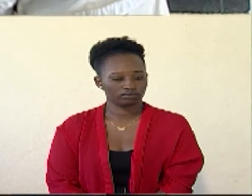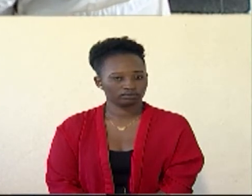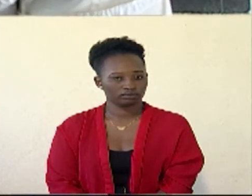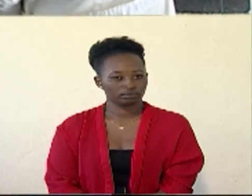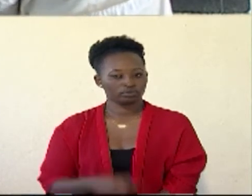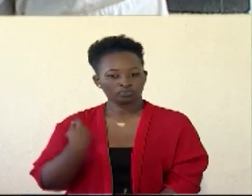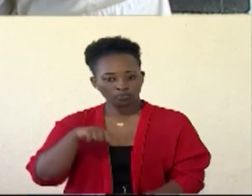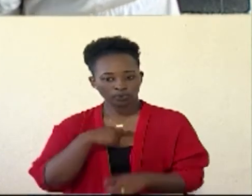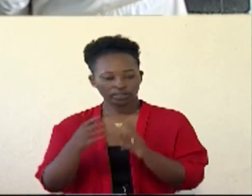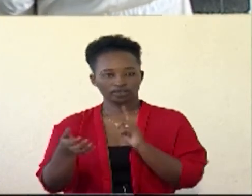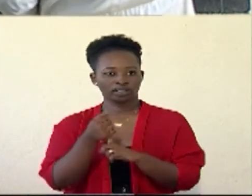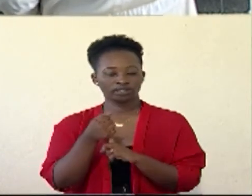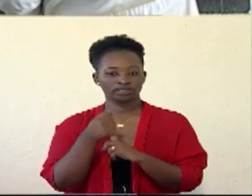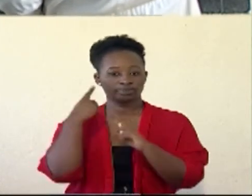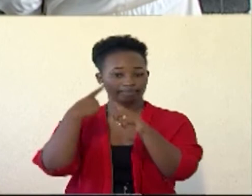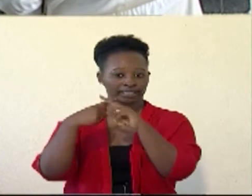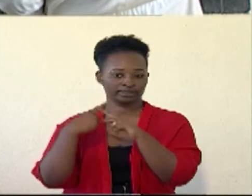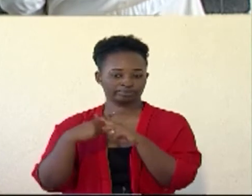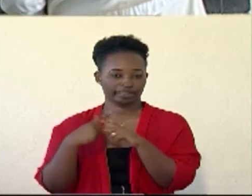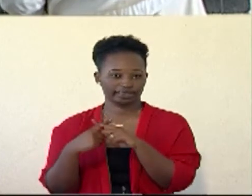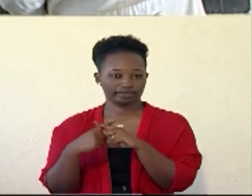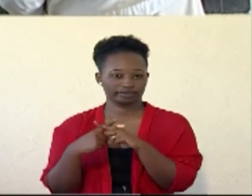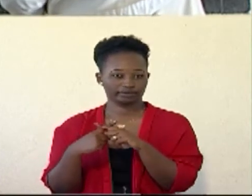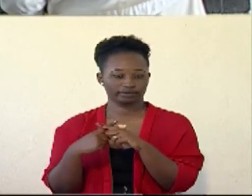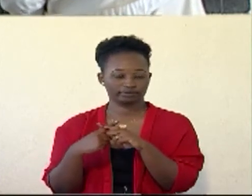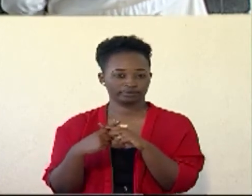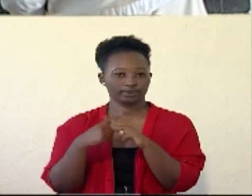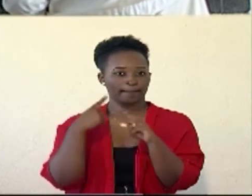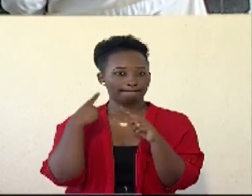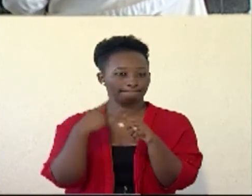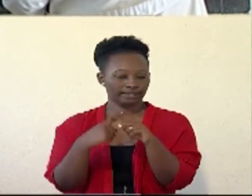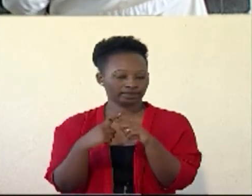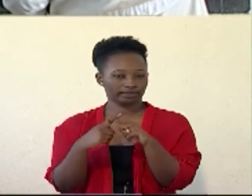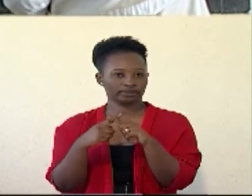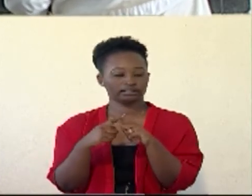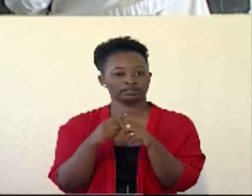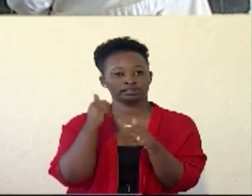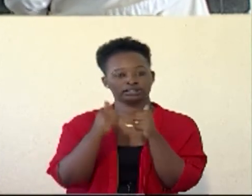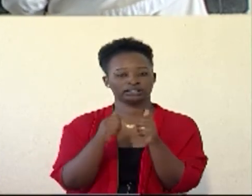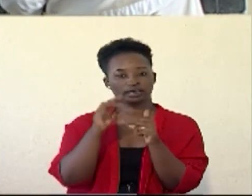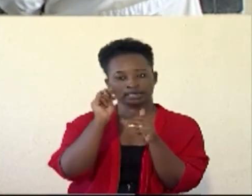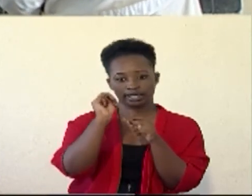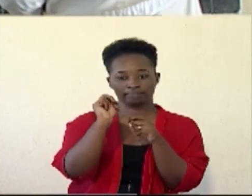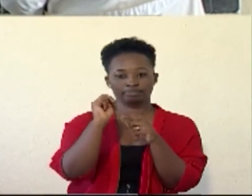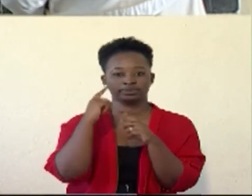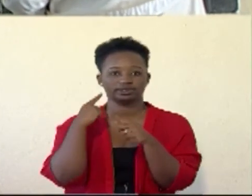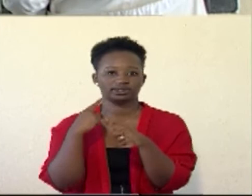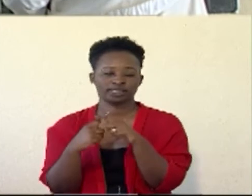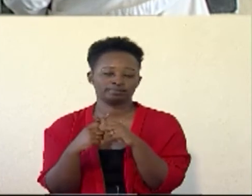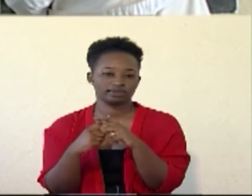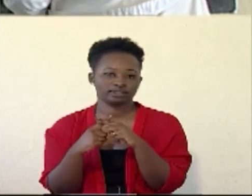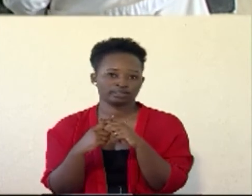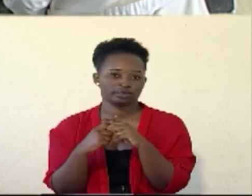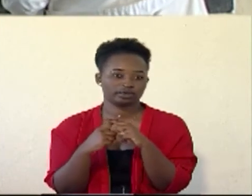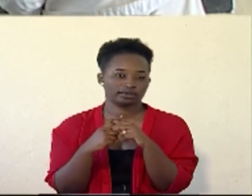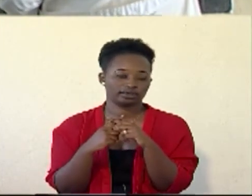we get the multiplier. It is multiplier, which is M times. It is